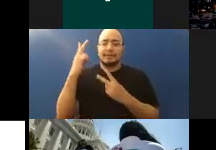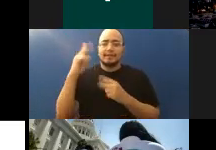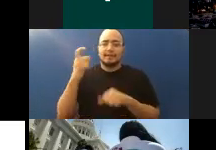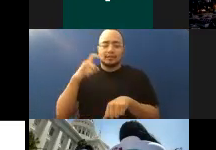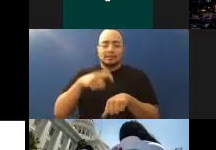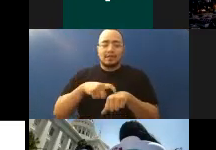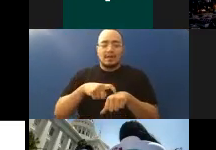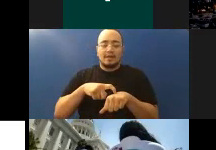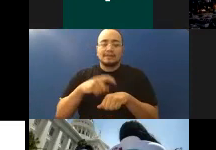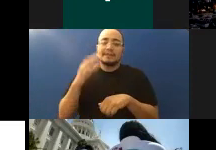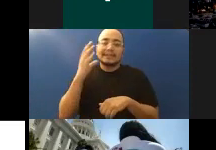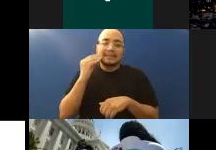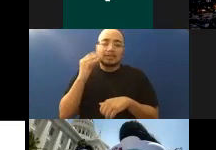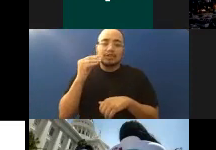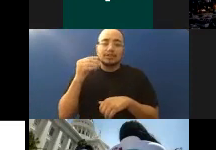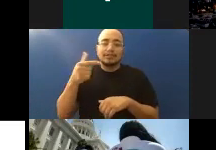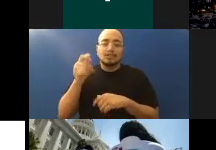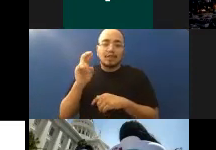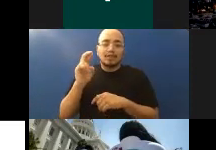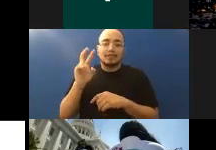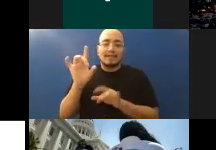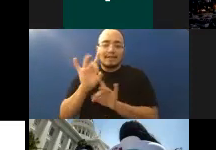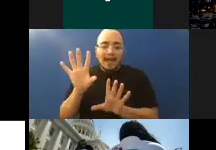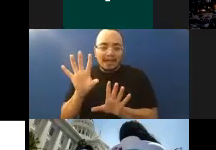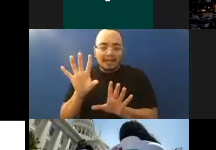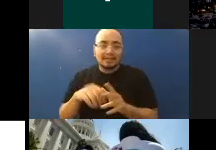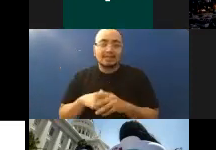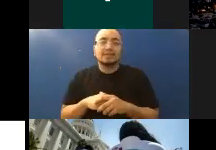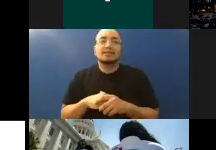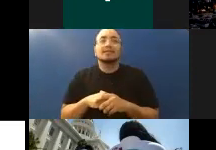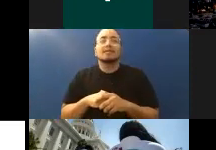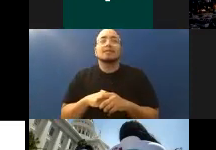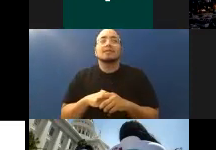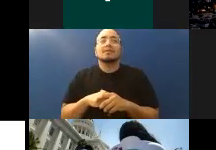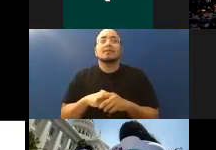was the first time like I learned the difference between men and women?